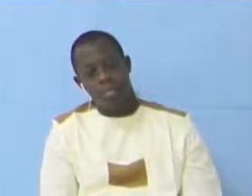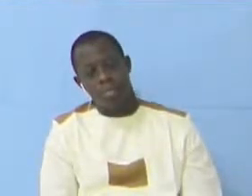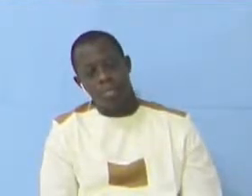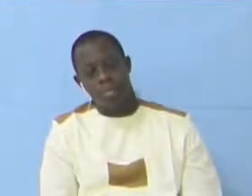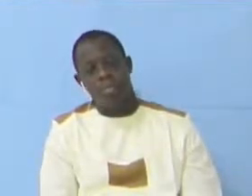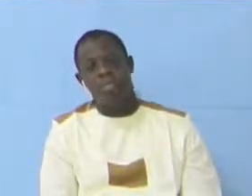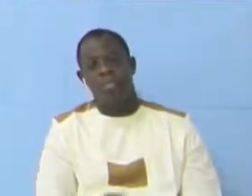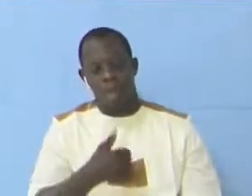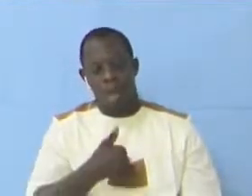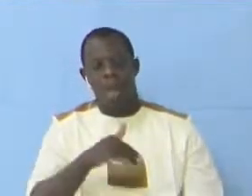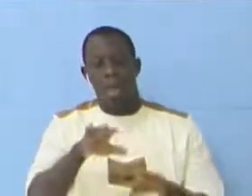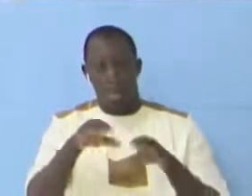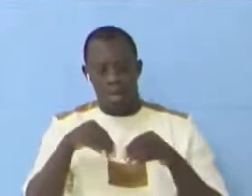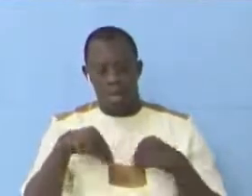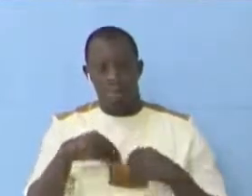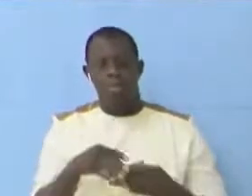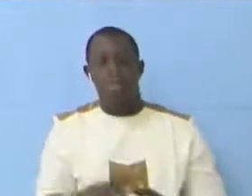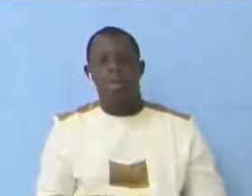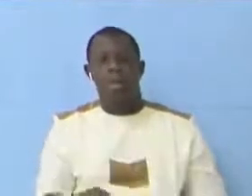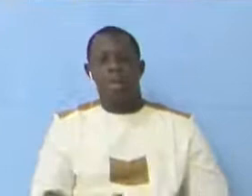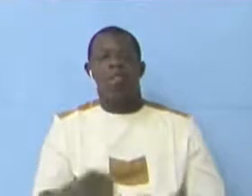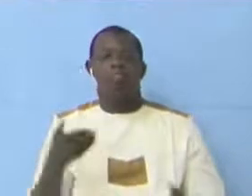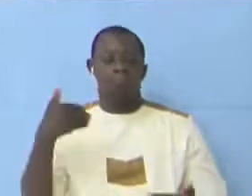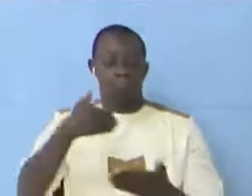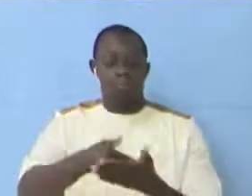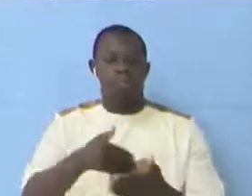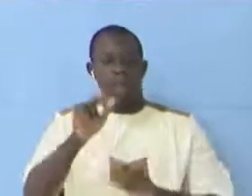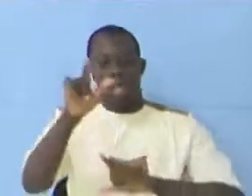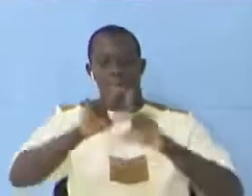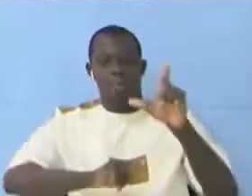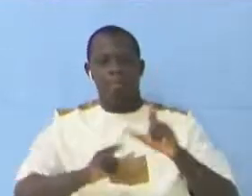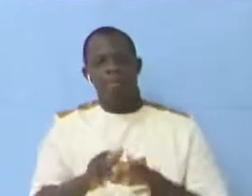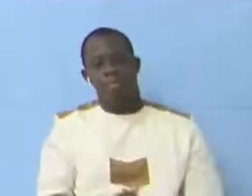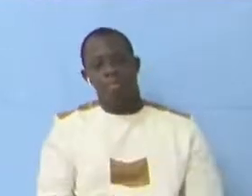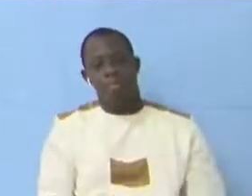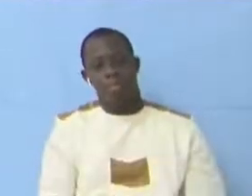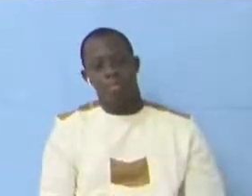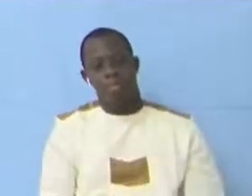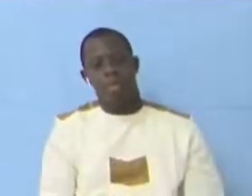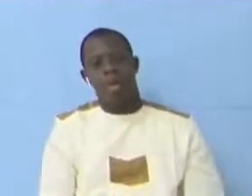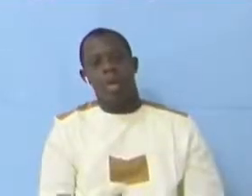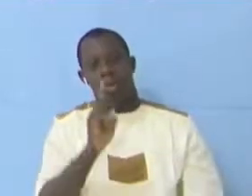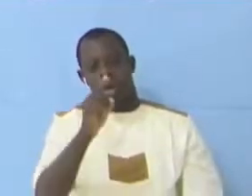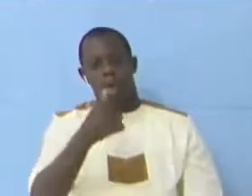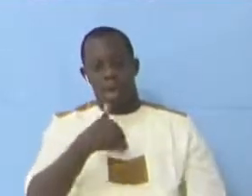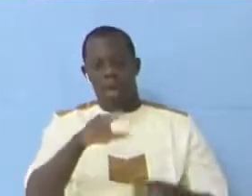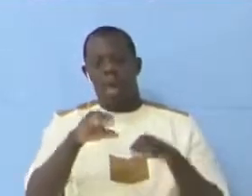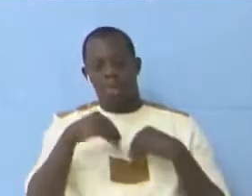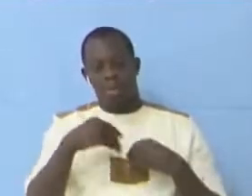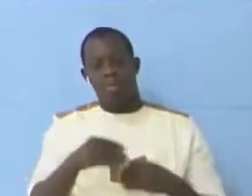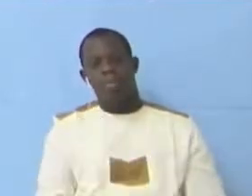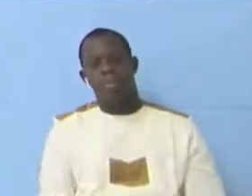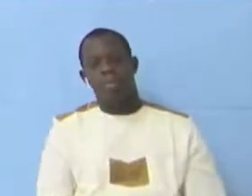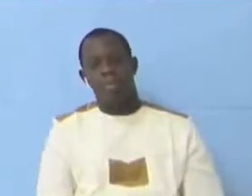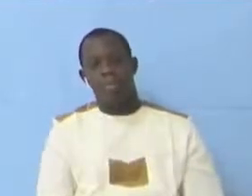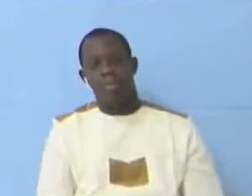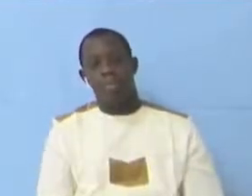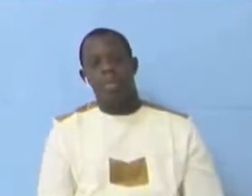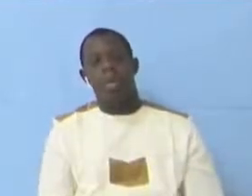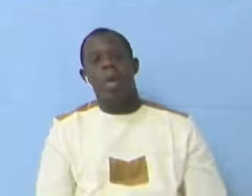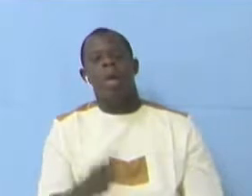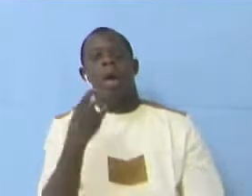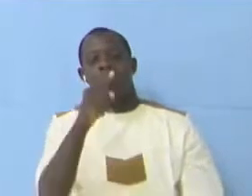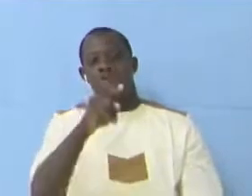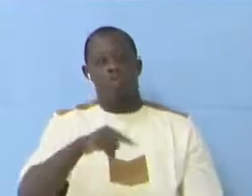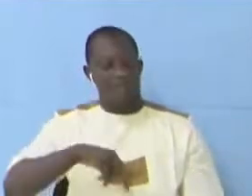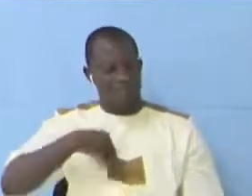I agree to a certain level, but I agree. How do you feel about